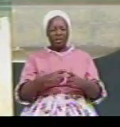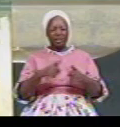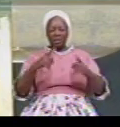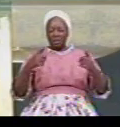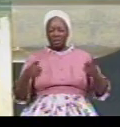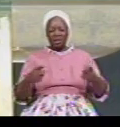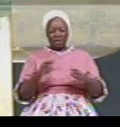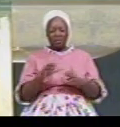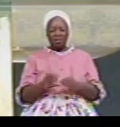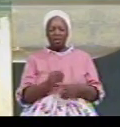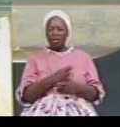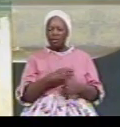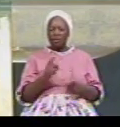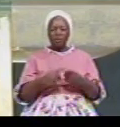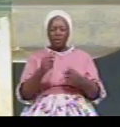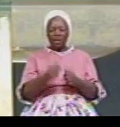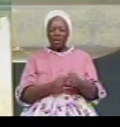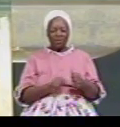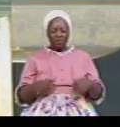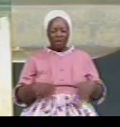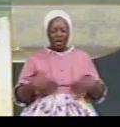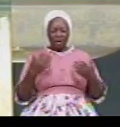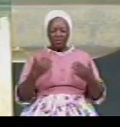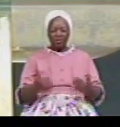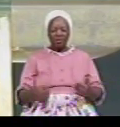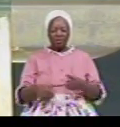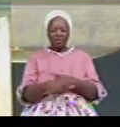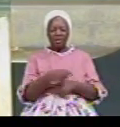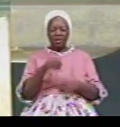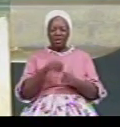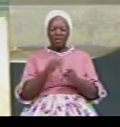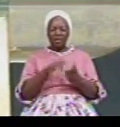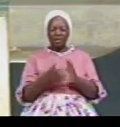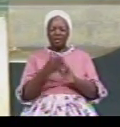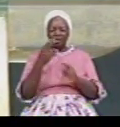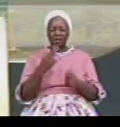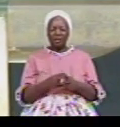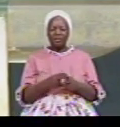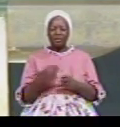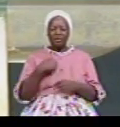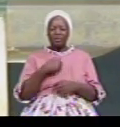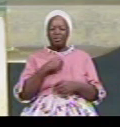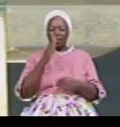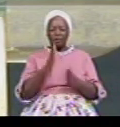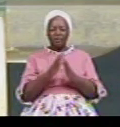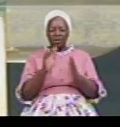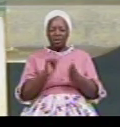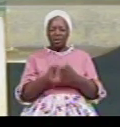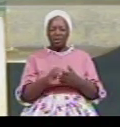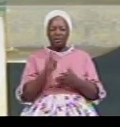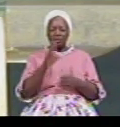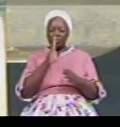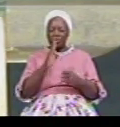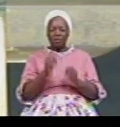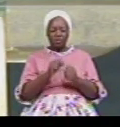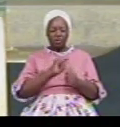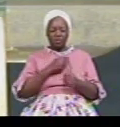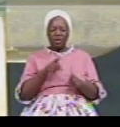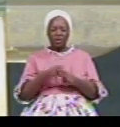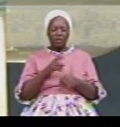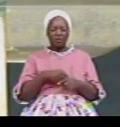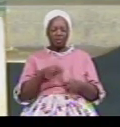to every life today in Jesus' name. We pray, Lord, that you'll be with us as we look at the